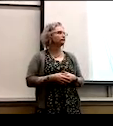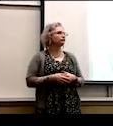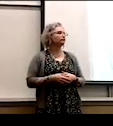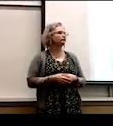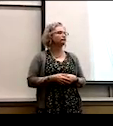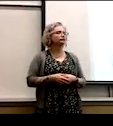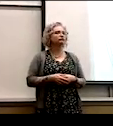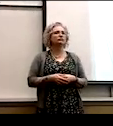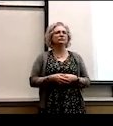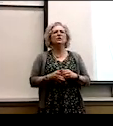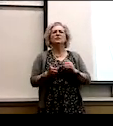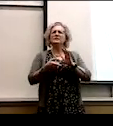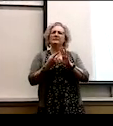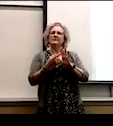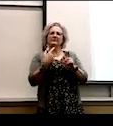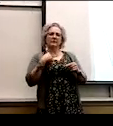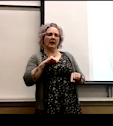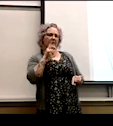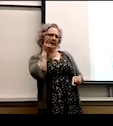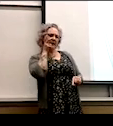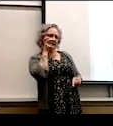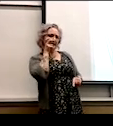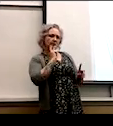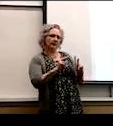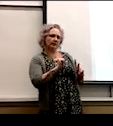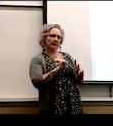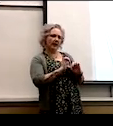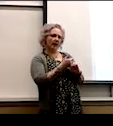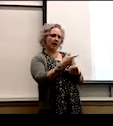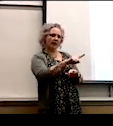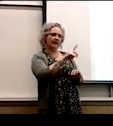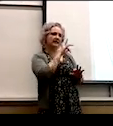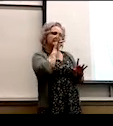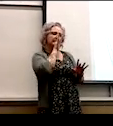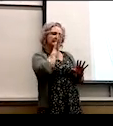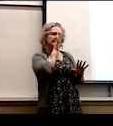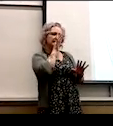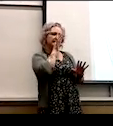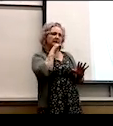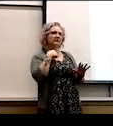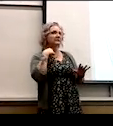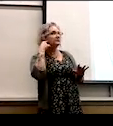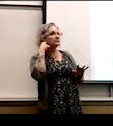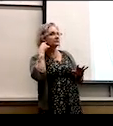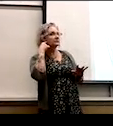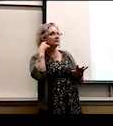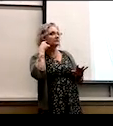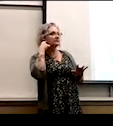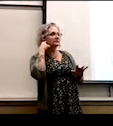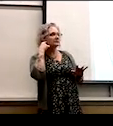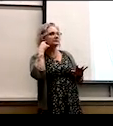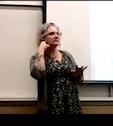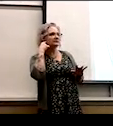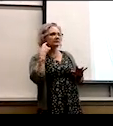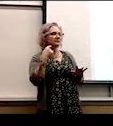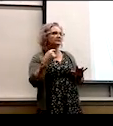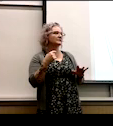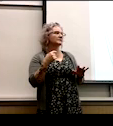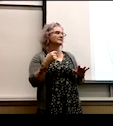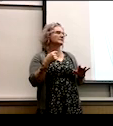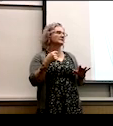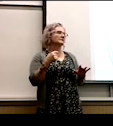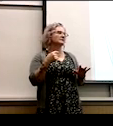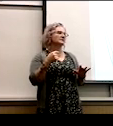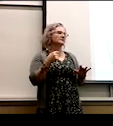paraphrasic errors that people make and train my ear for language, I've heard it in people with Down syndrome where I'm